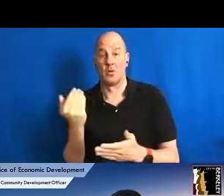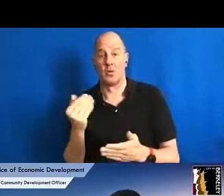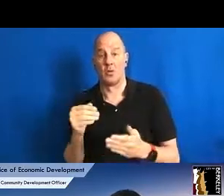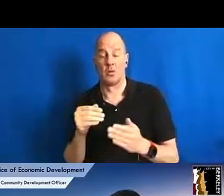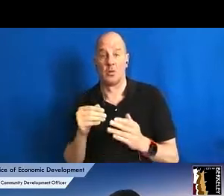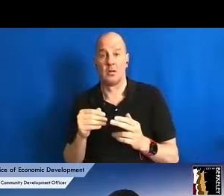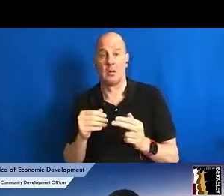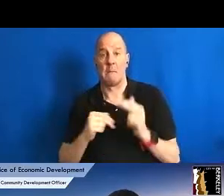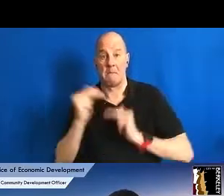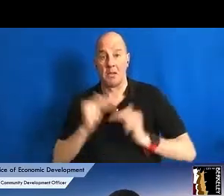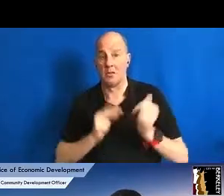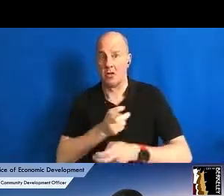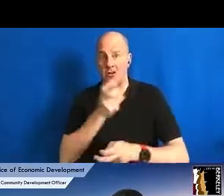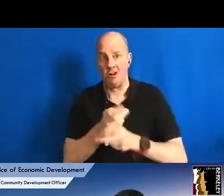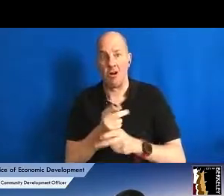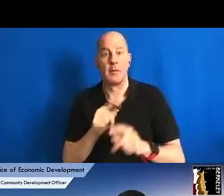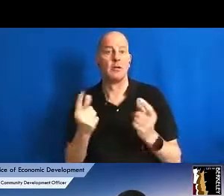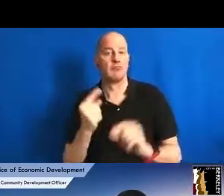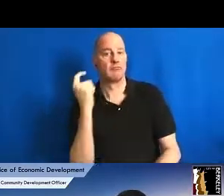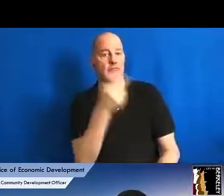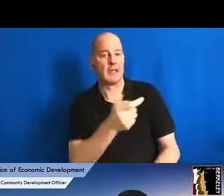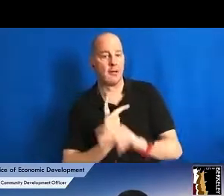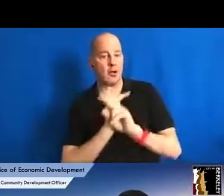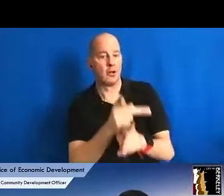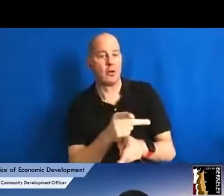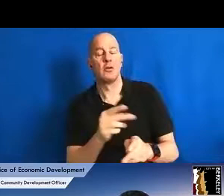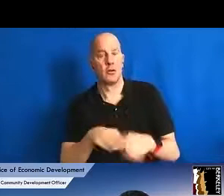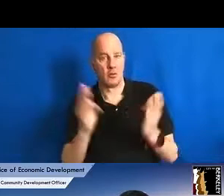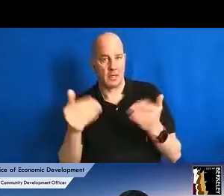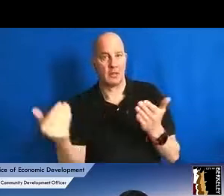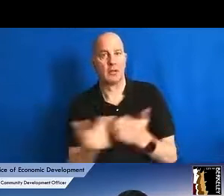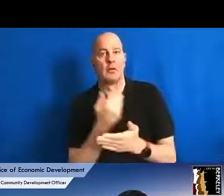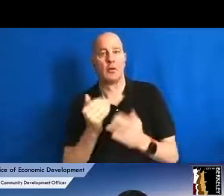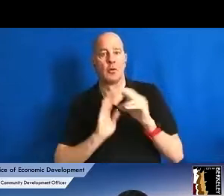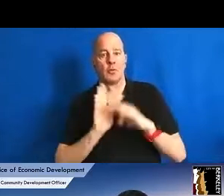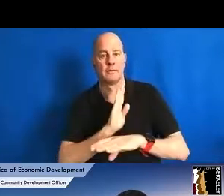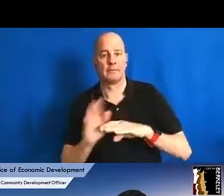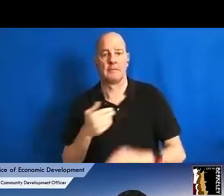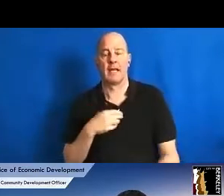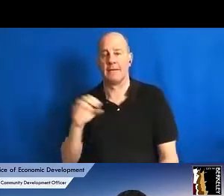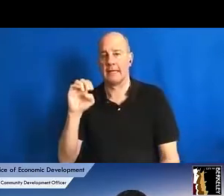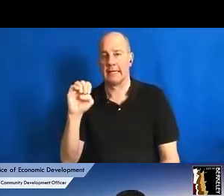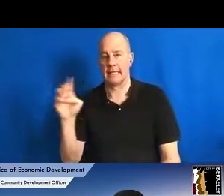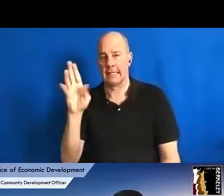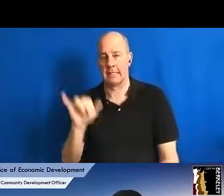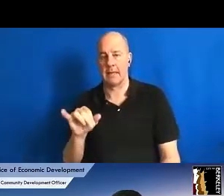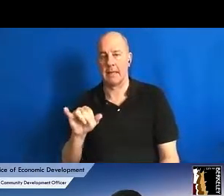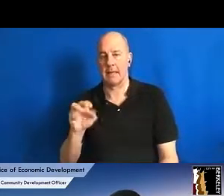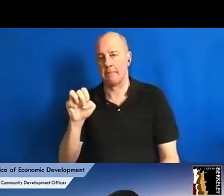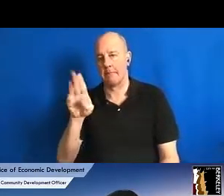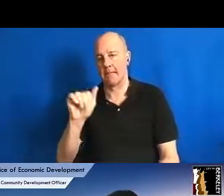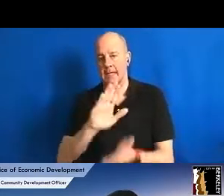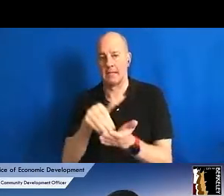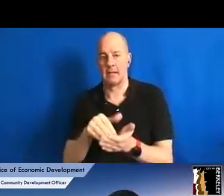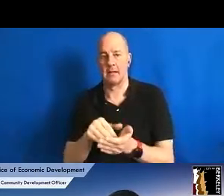facility, but she did it. She used the loan fund to do that. We also have East Bay Media Center. We have Kitchen on Fire, which